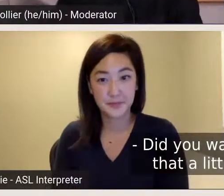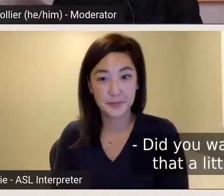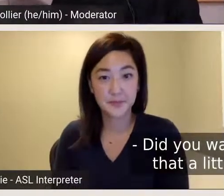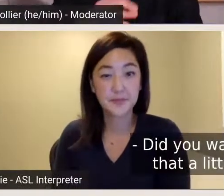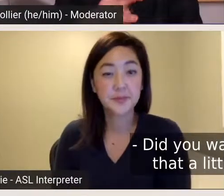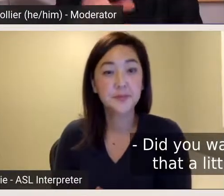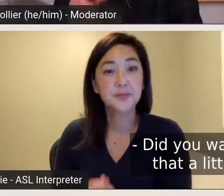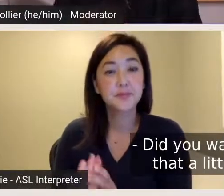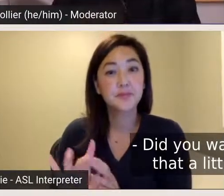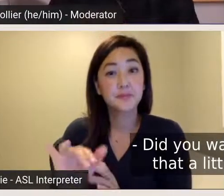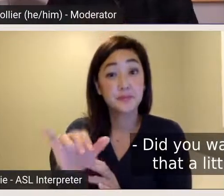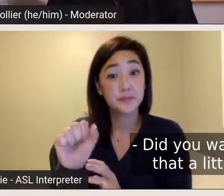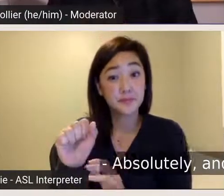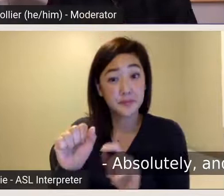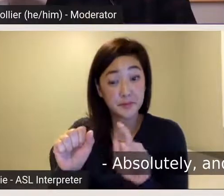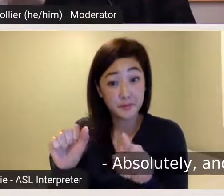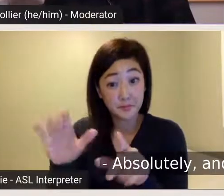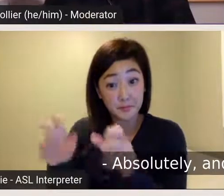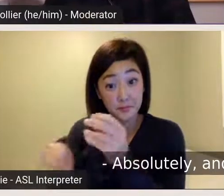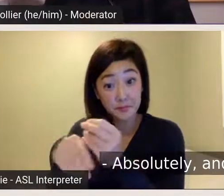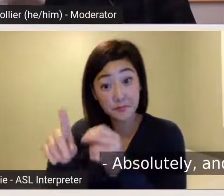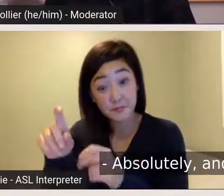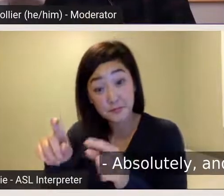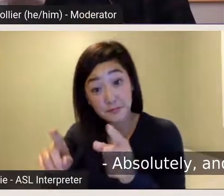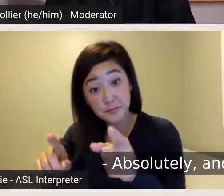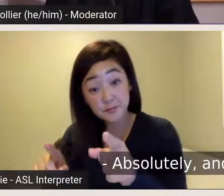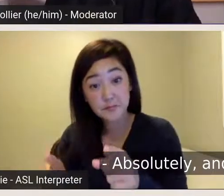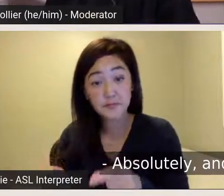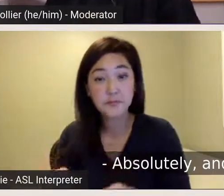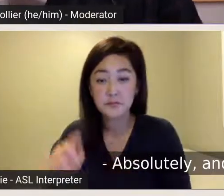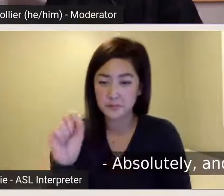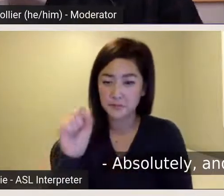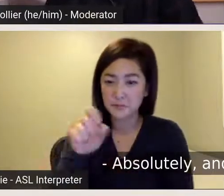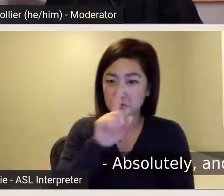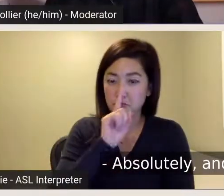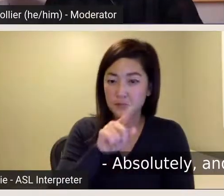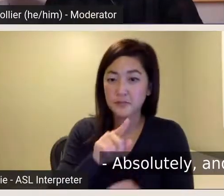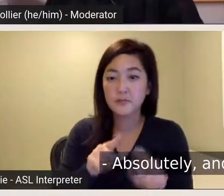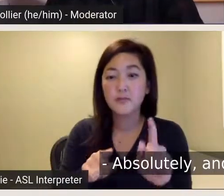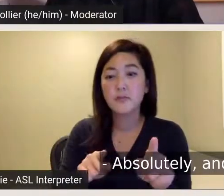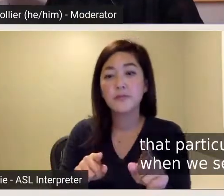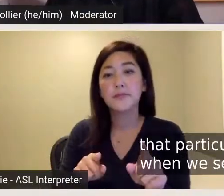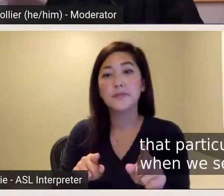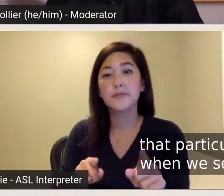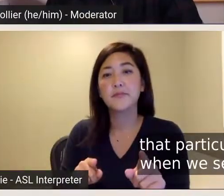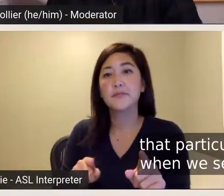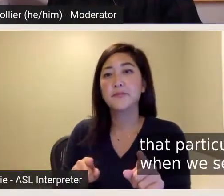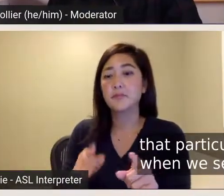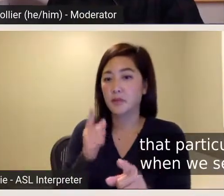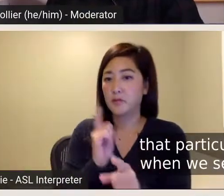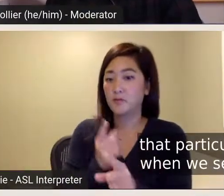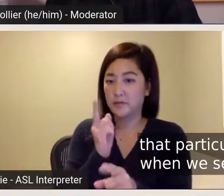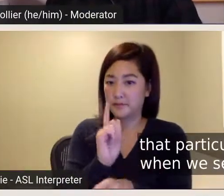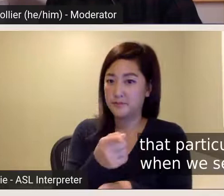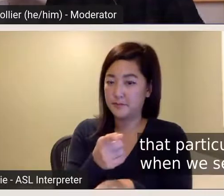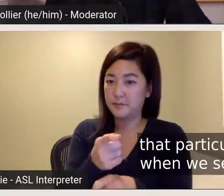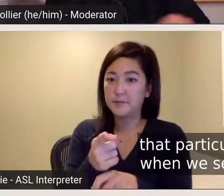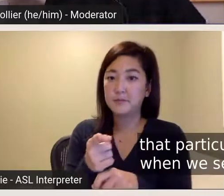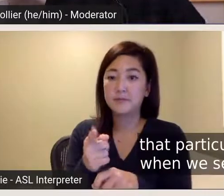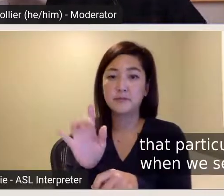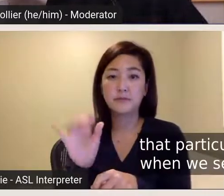Yeah. Did you want to add on to that a little bit, Rob? Absolutely, and I think that definitely that